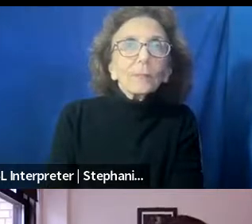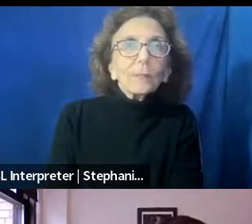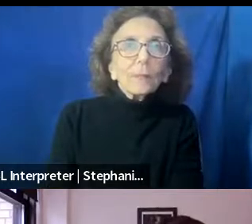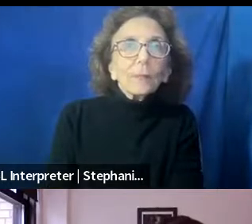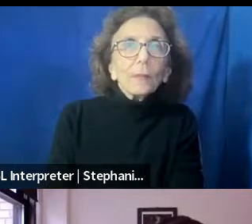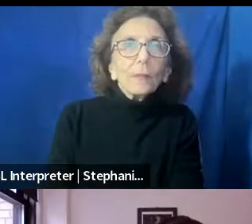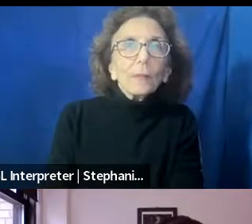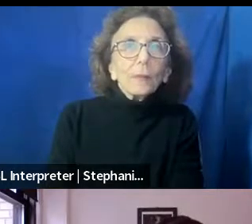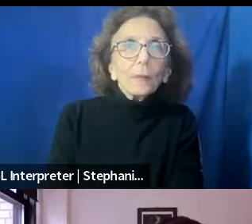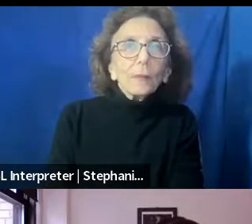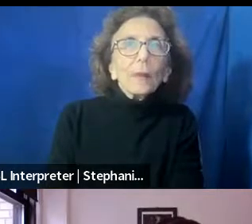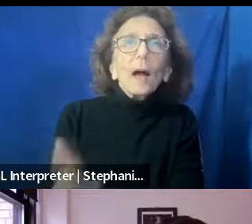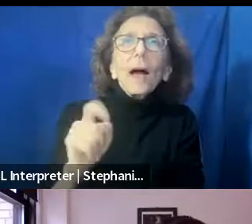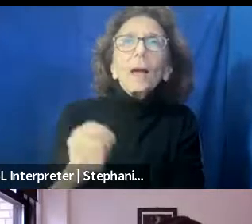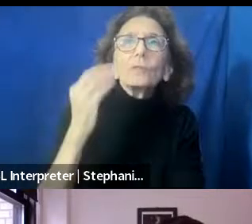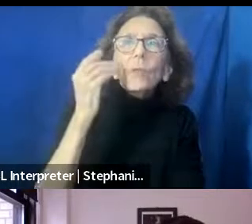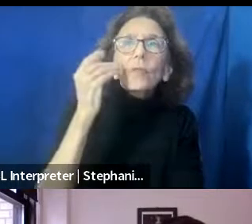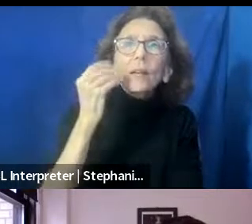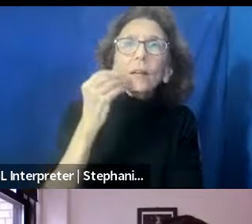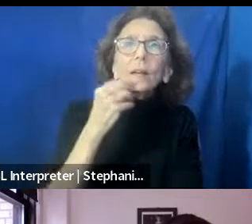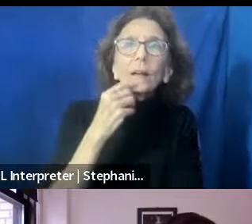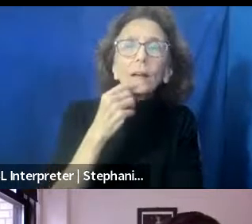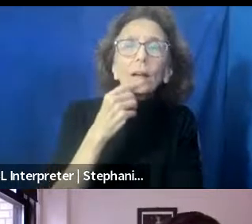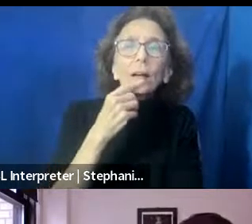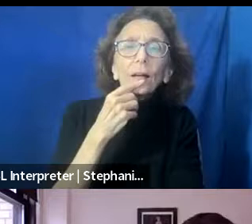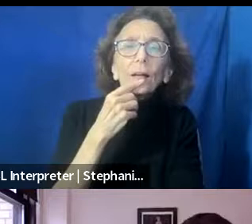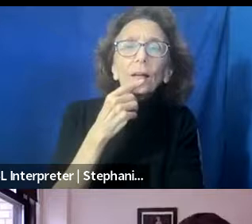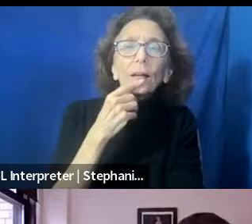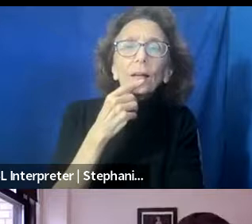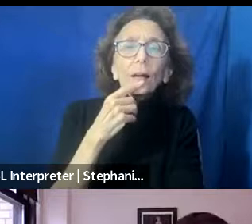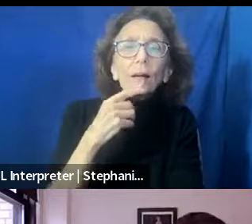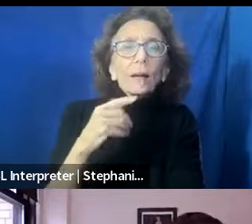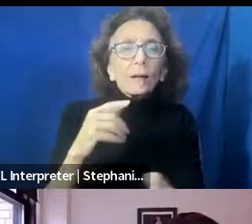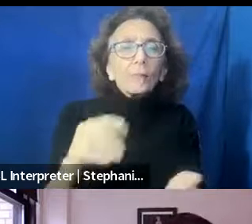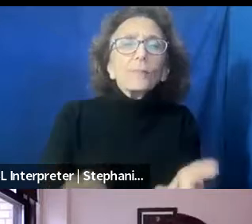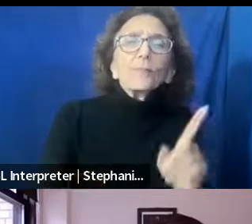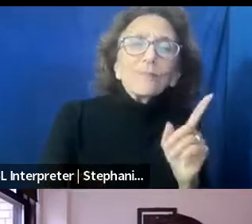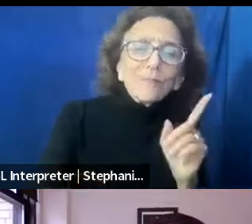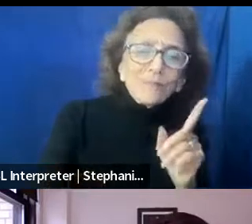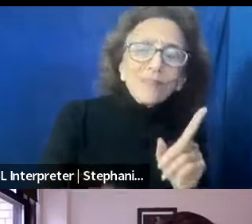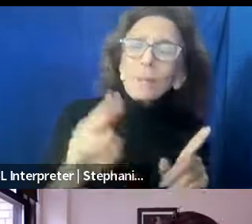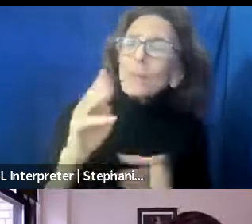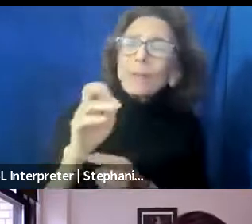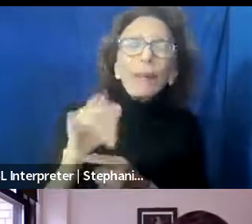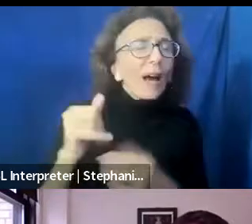I have to think about it a little more. I'll I pass don't it know to that I somebody. have an answer to that. I feel like